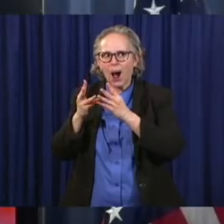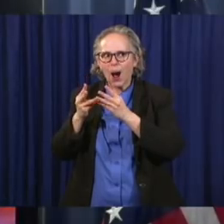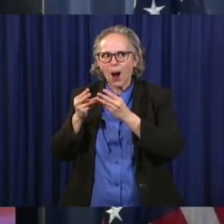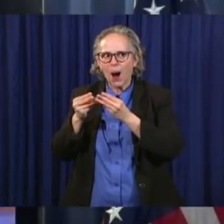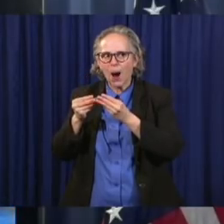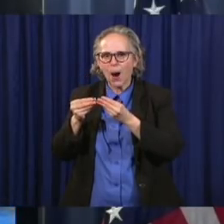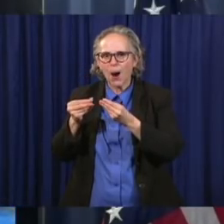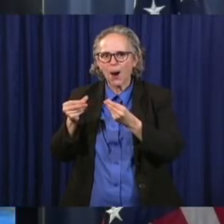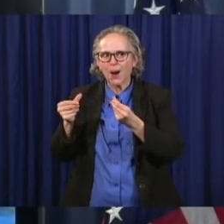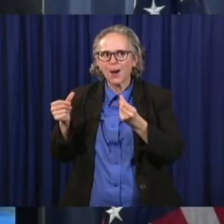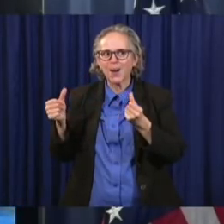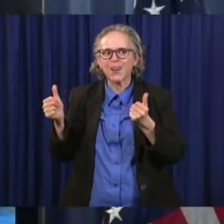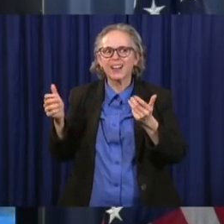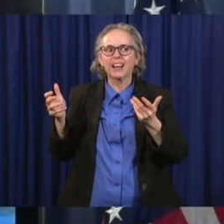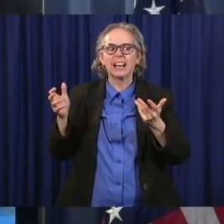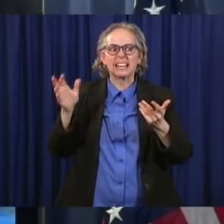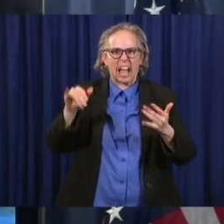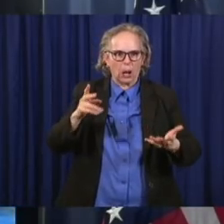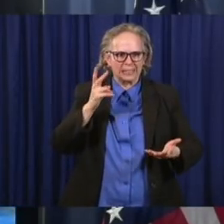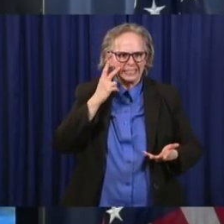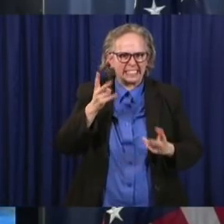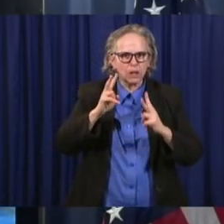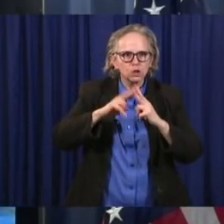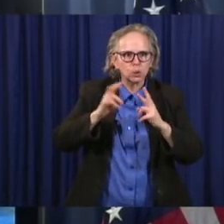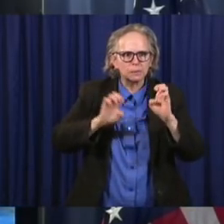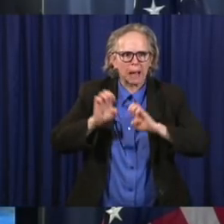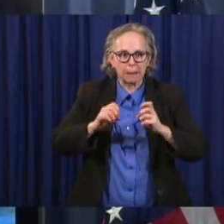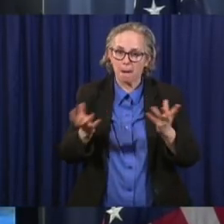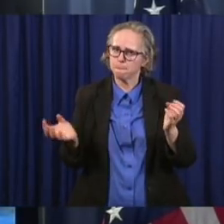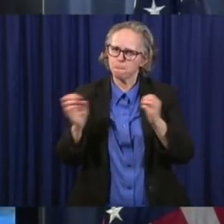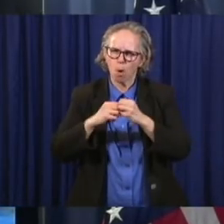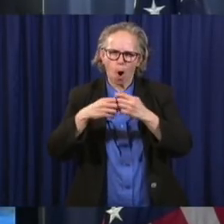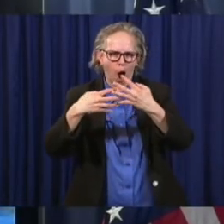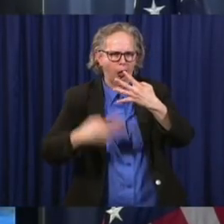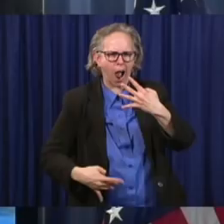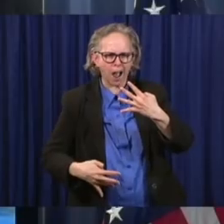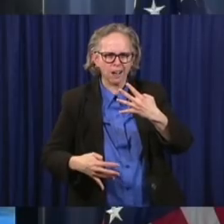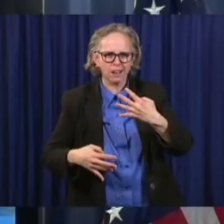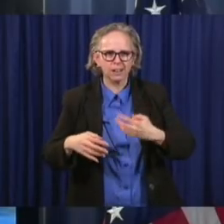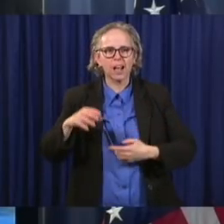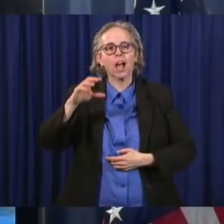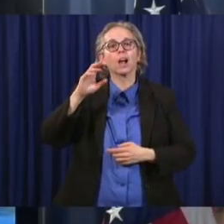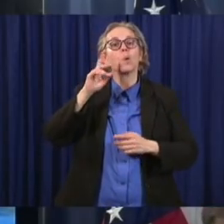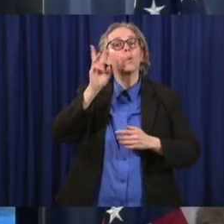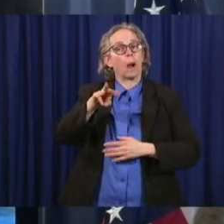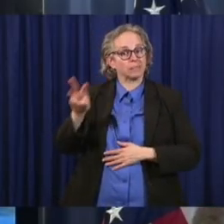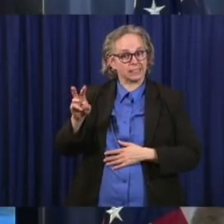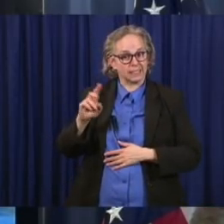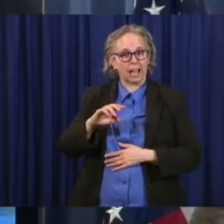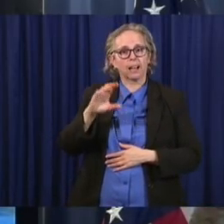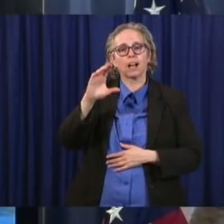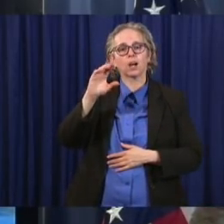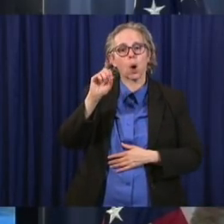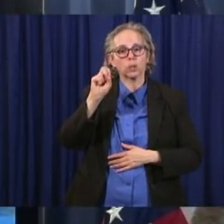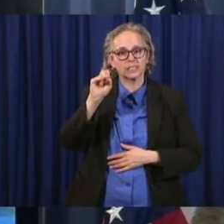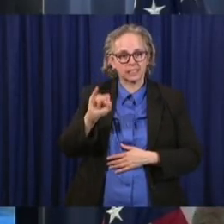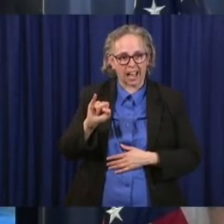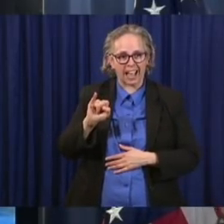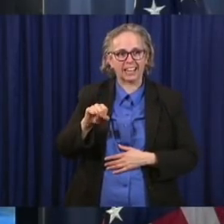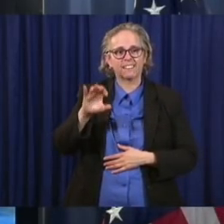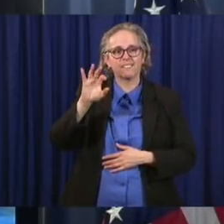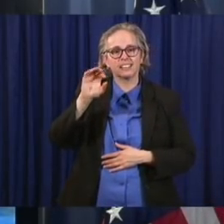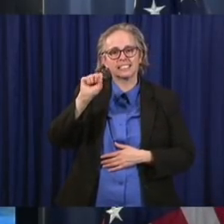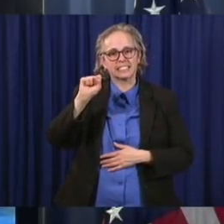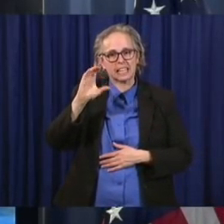See these demonstrations and so much more at COSISciFest.org this entire week. I also encourage all of